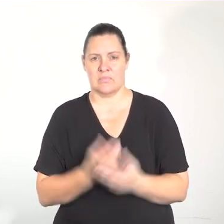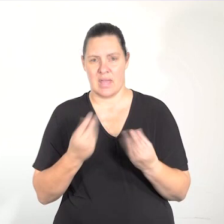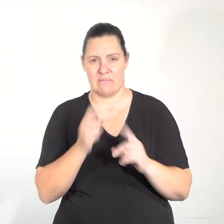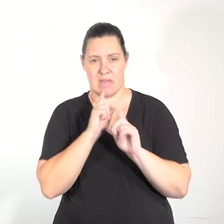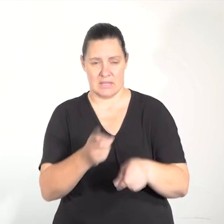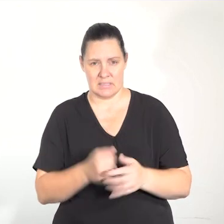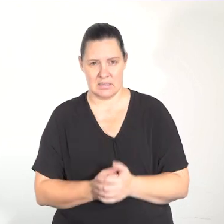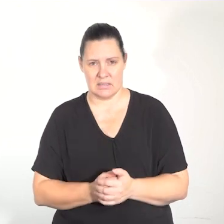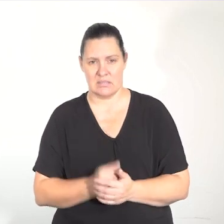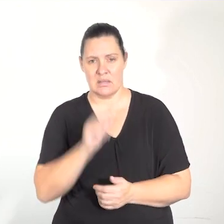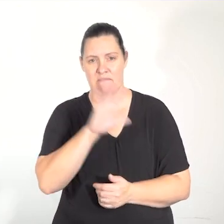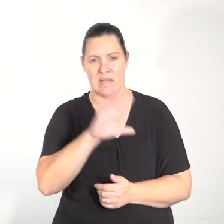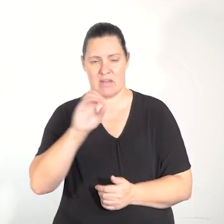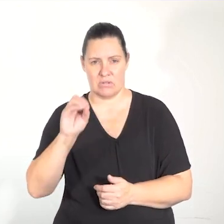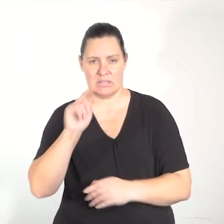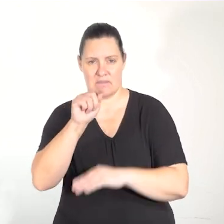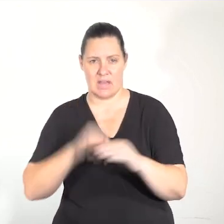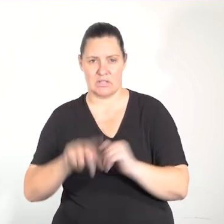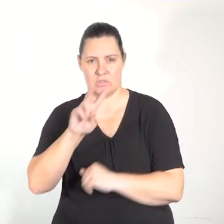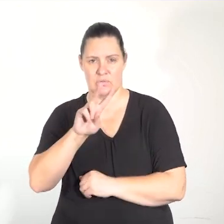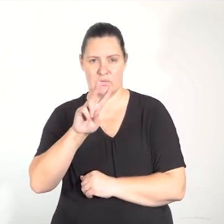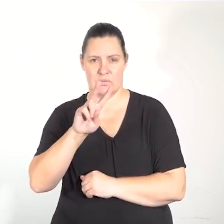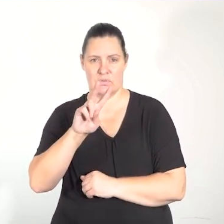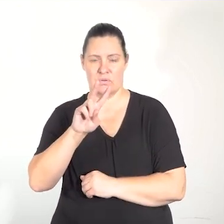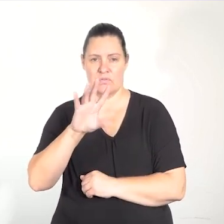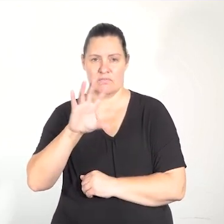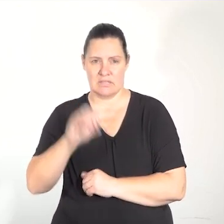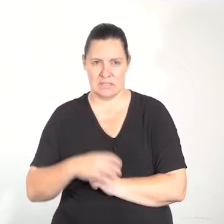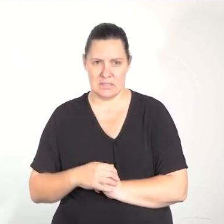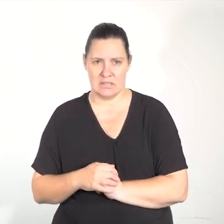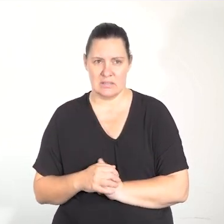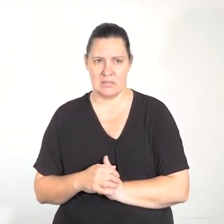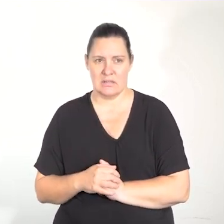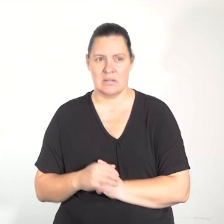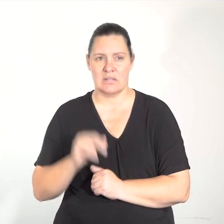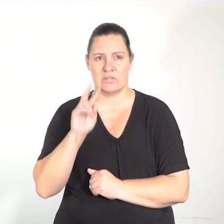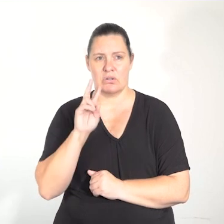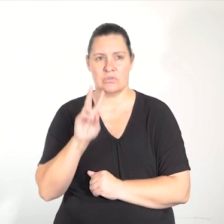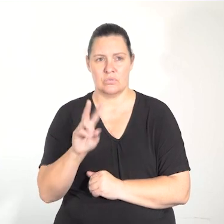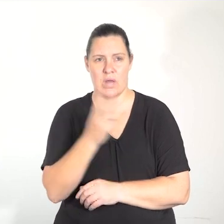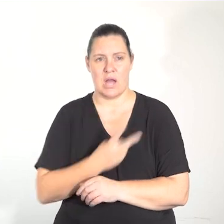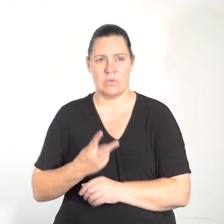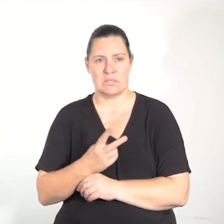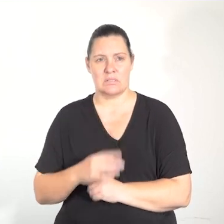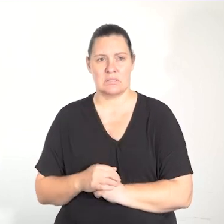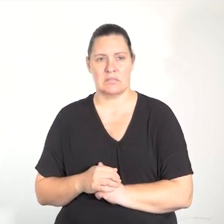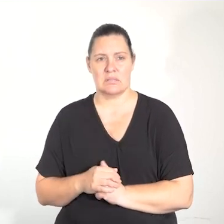Do you have the answer already? 500 divided by 250 gives us an answer of